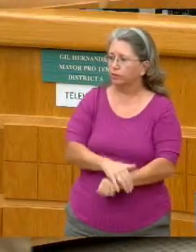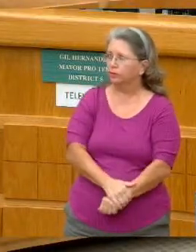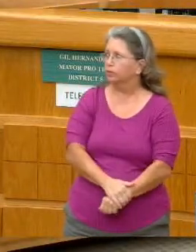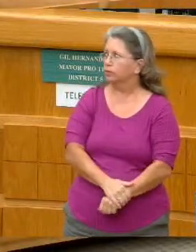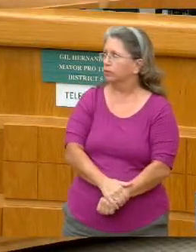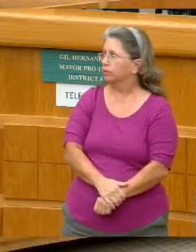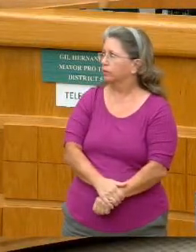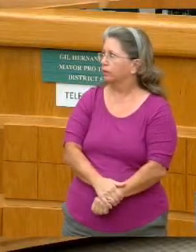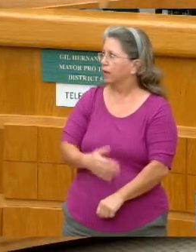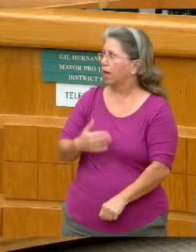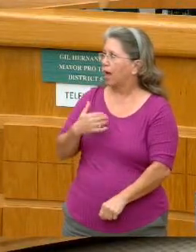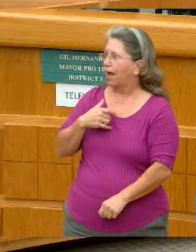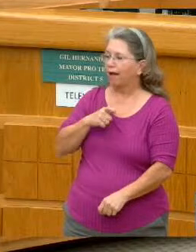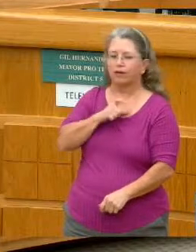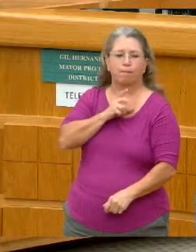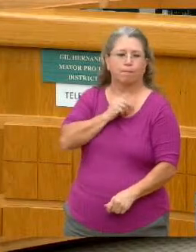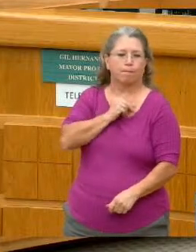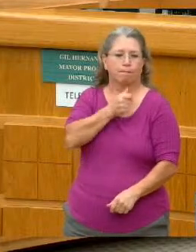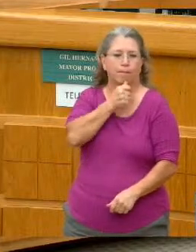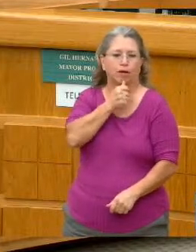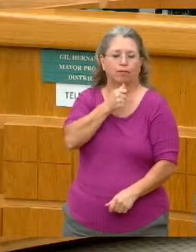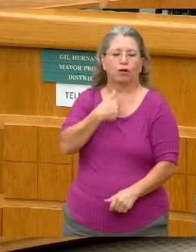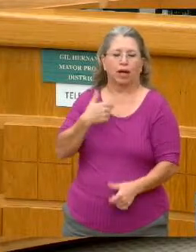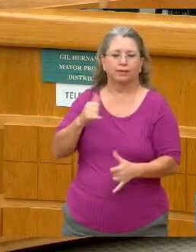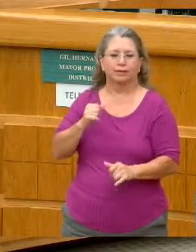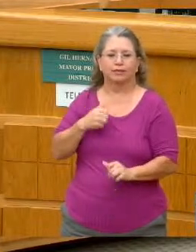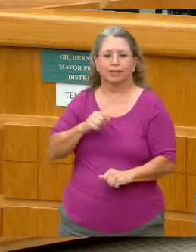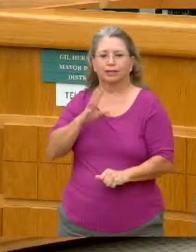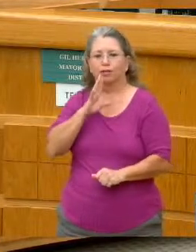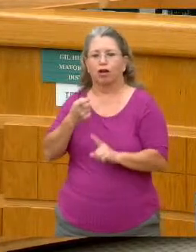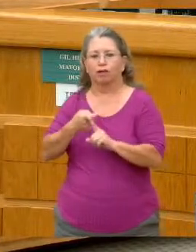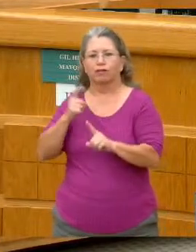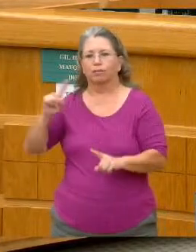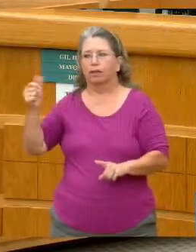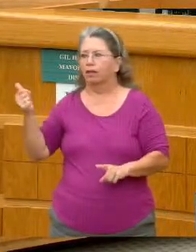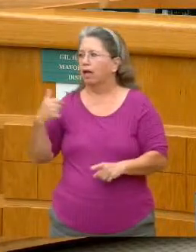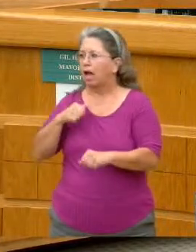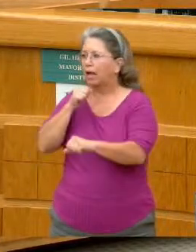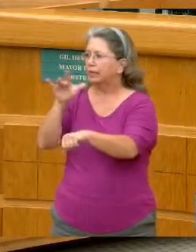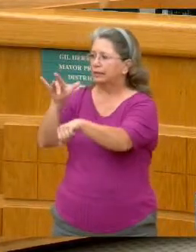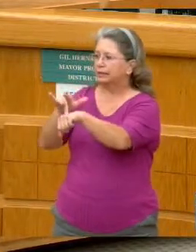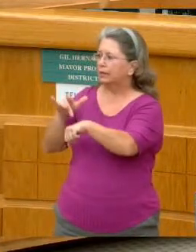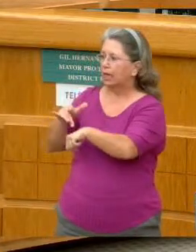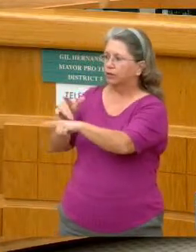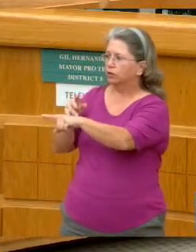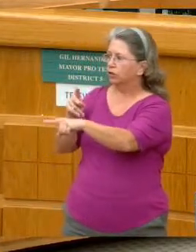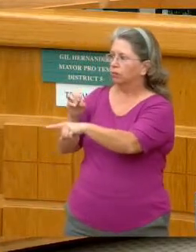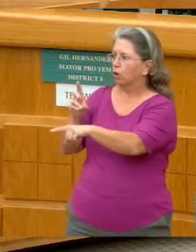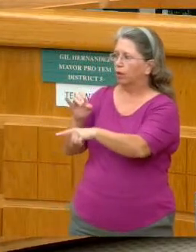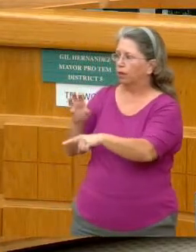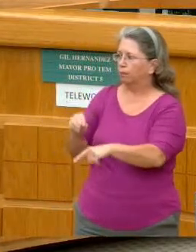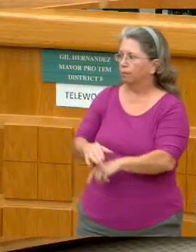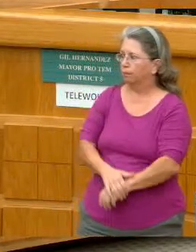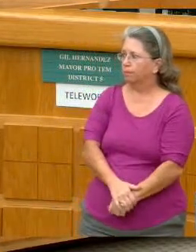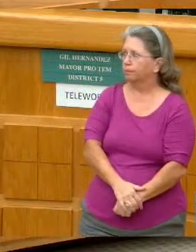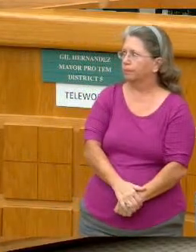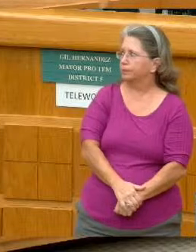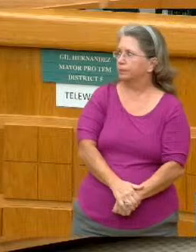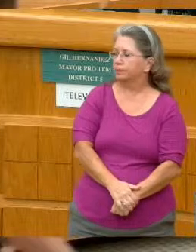I have a microphone, so I can just stand off to the side here. Okay. I didn't touch the podium.